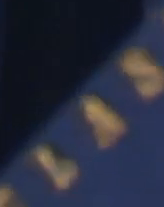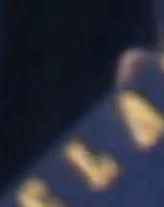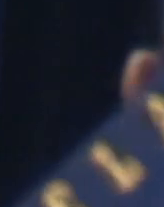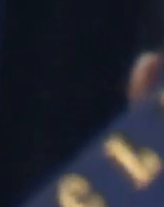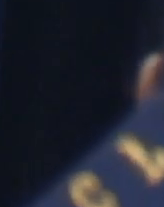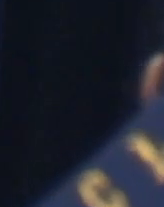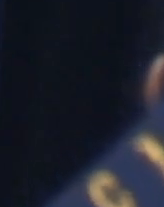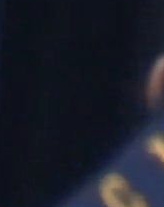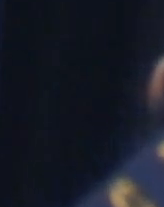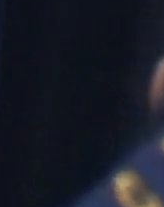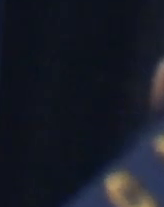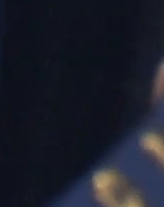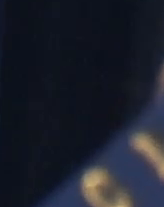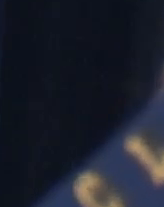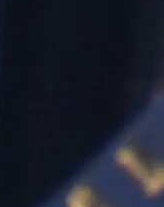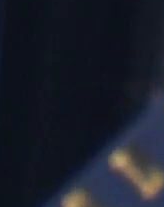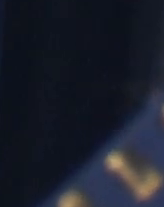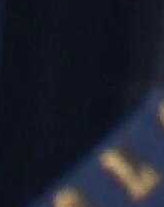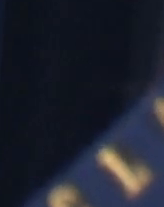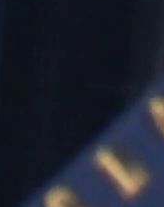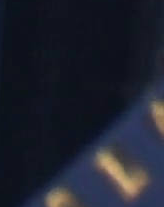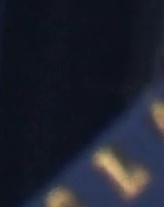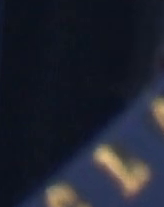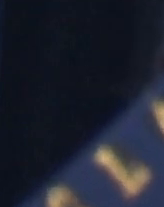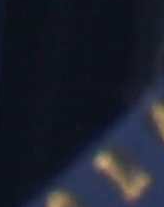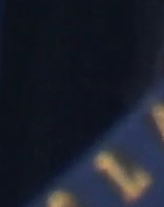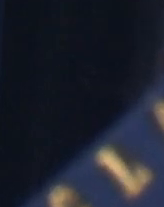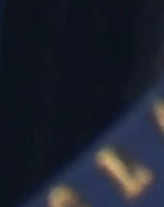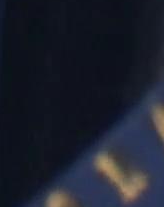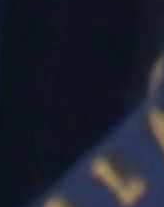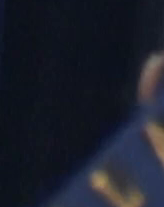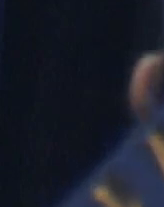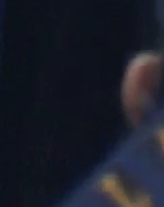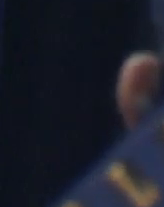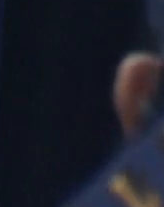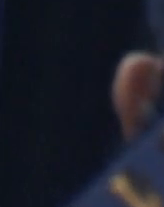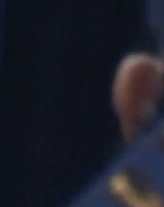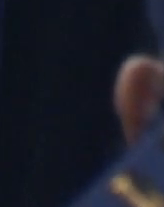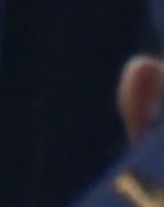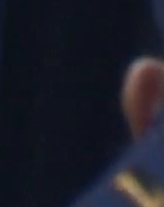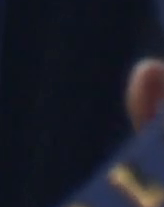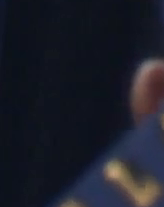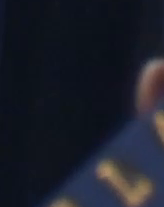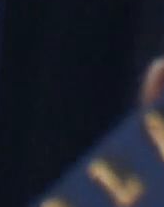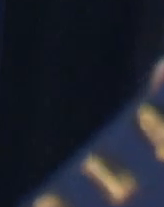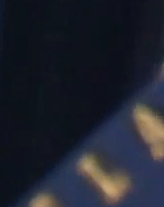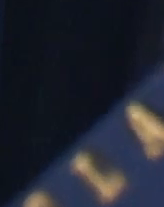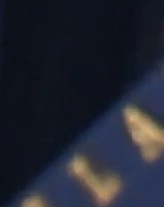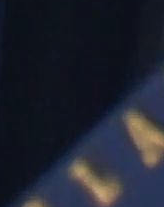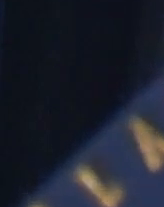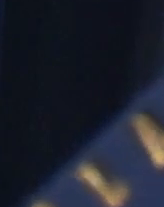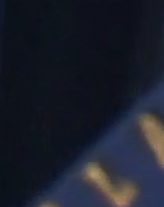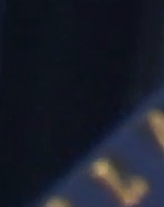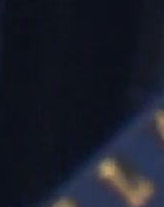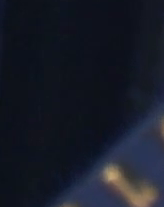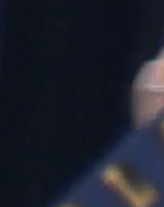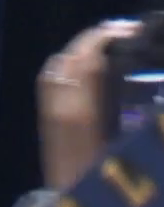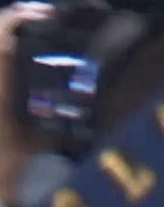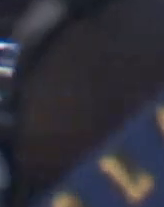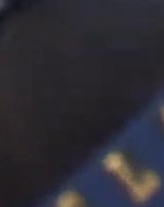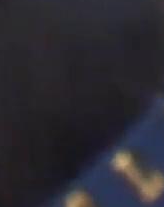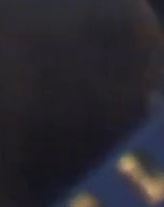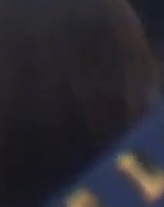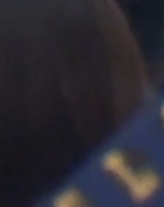I pledge allegiance to the flag of the United States of America and to the republic for which it stands,